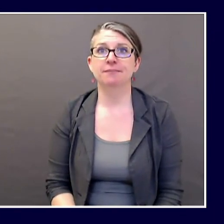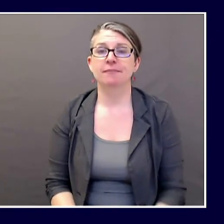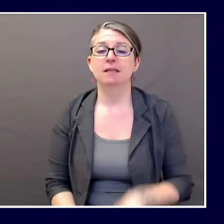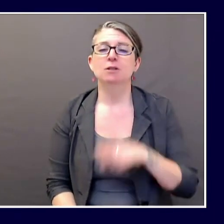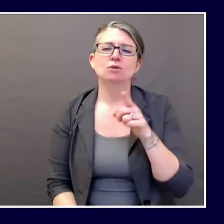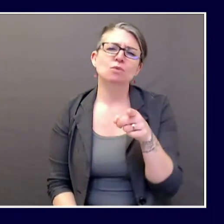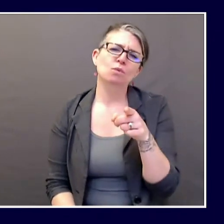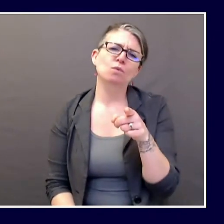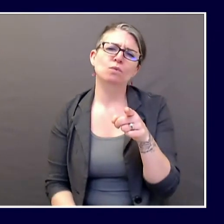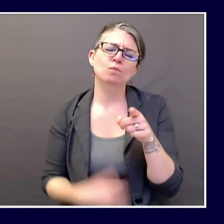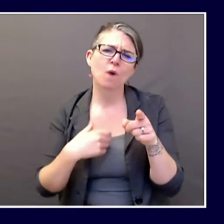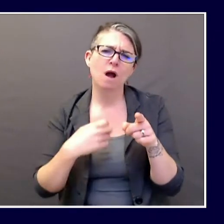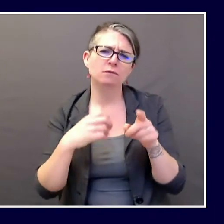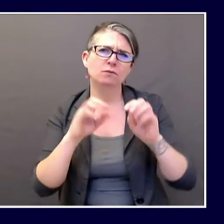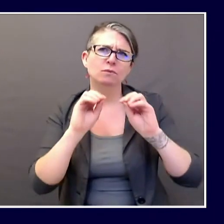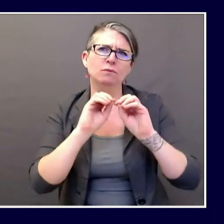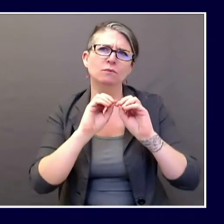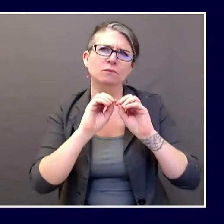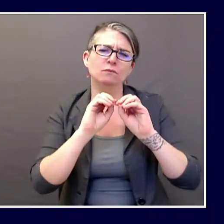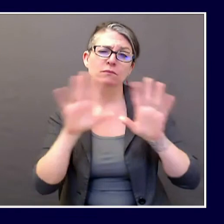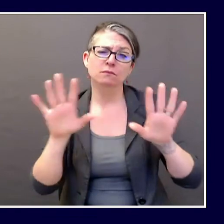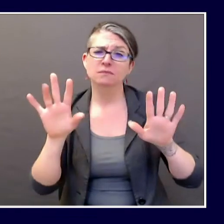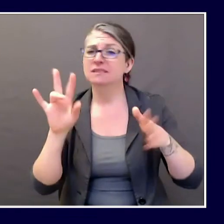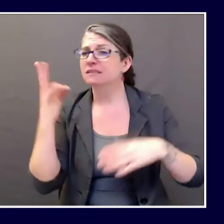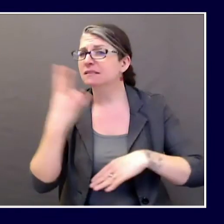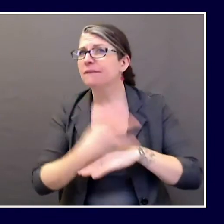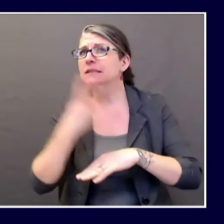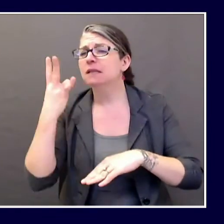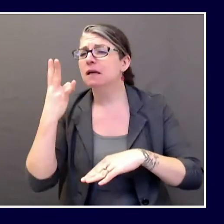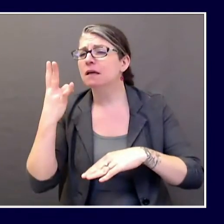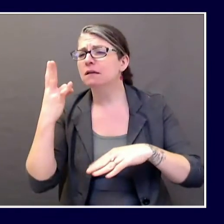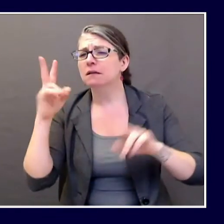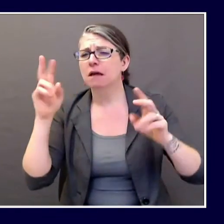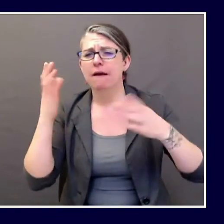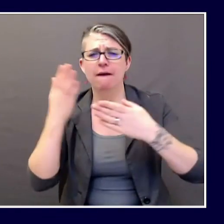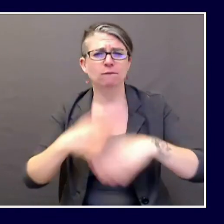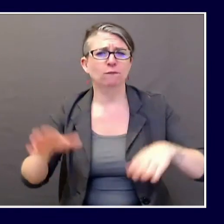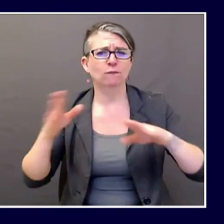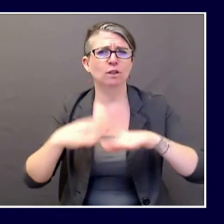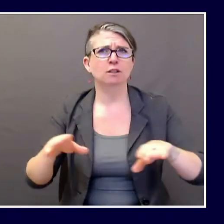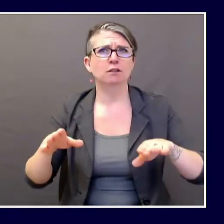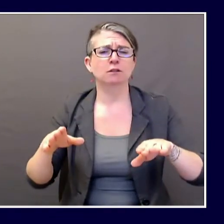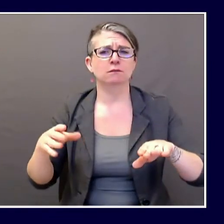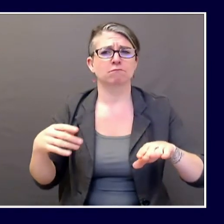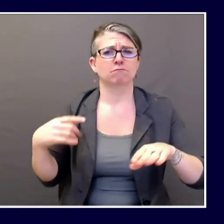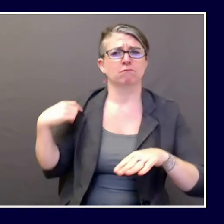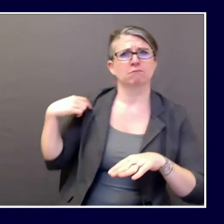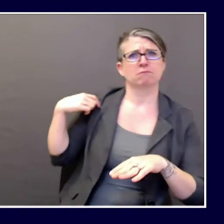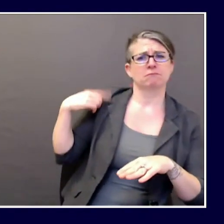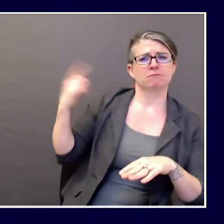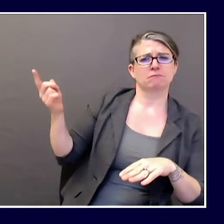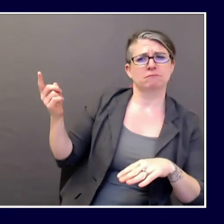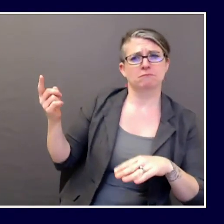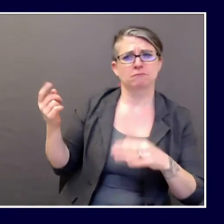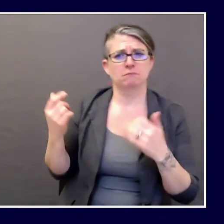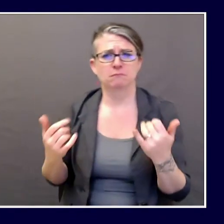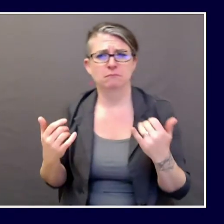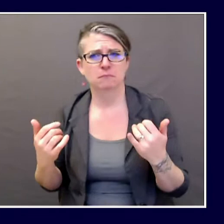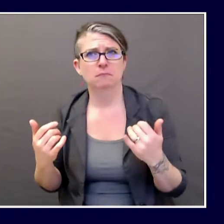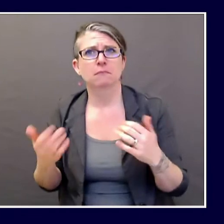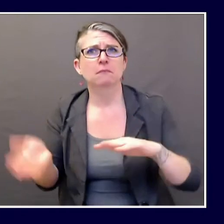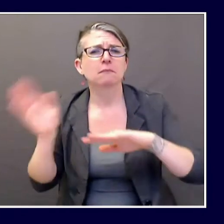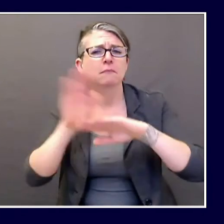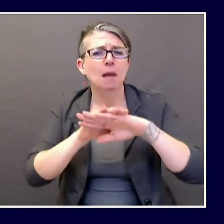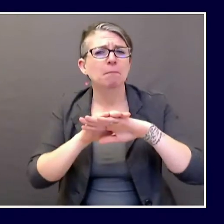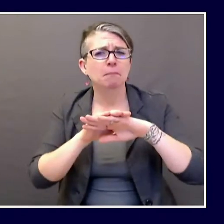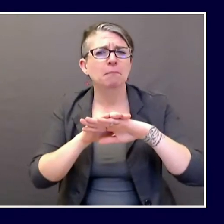new cases in the state has ticked up somewhat over the last couple weeks. I believe we're still below